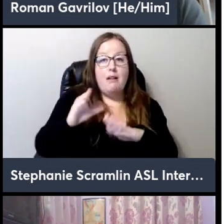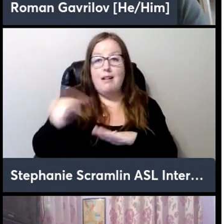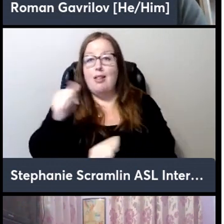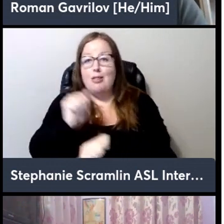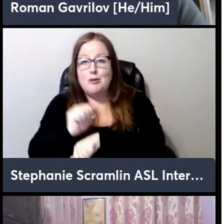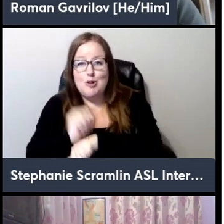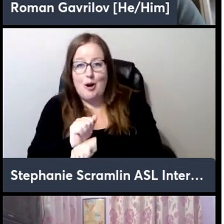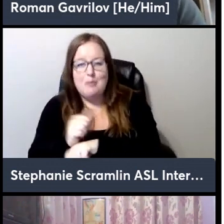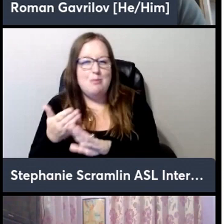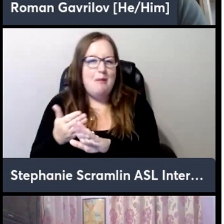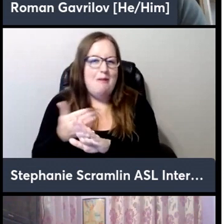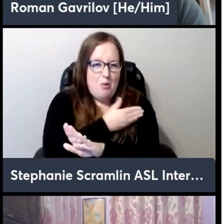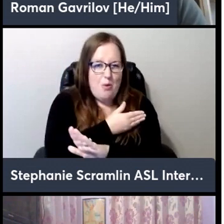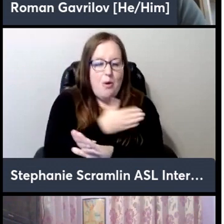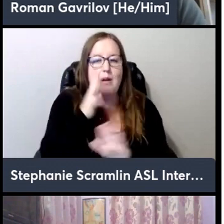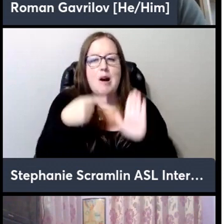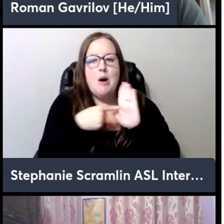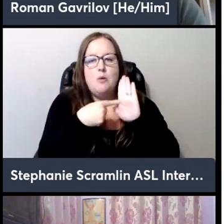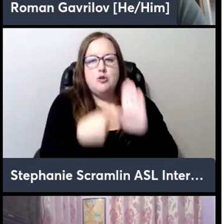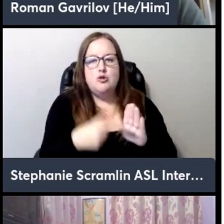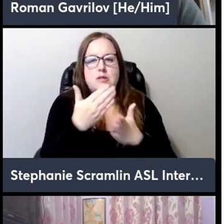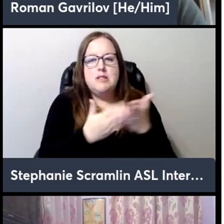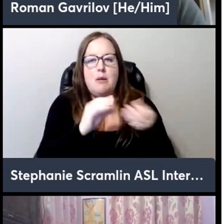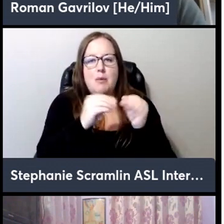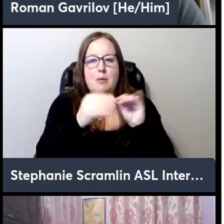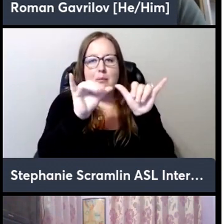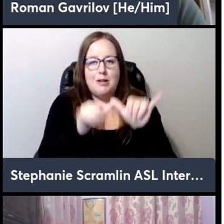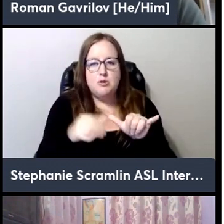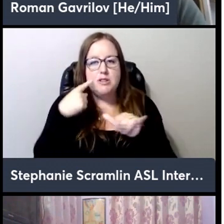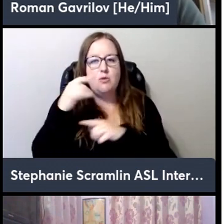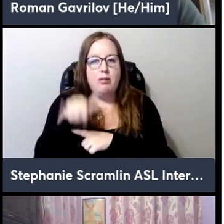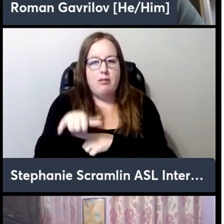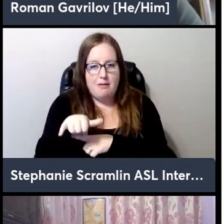ahead of time, and I'll show you some of the metrics on that job.